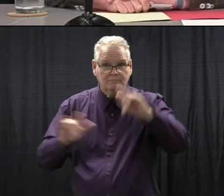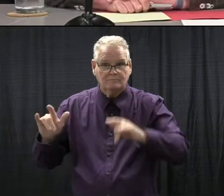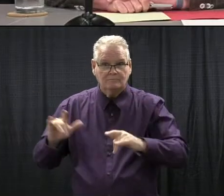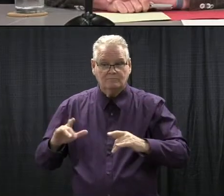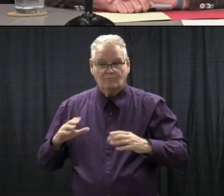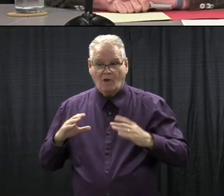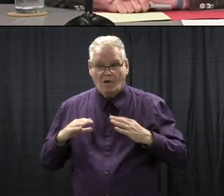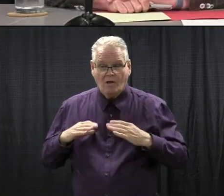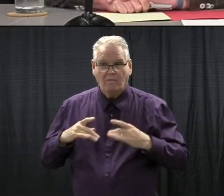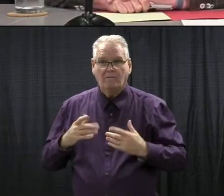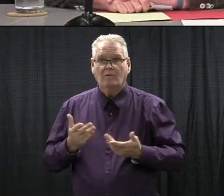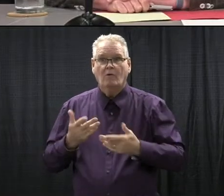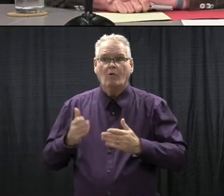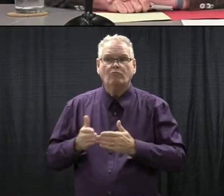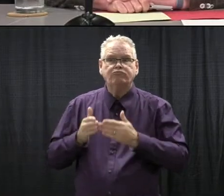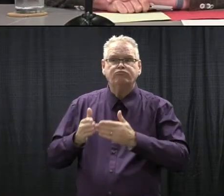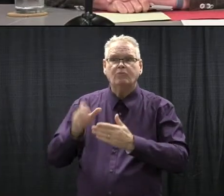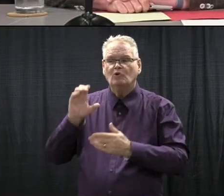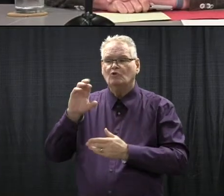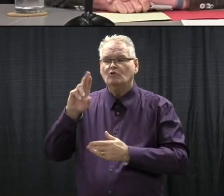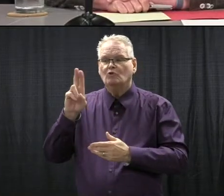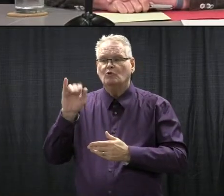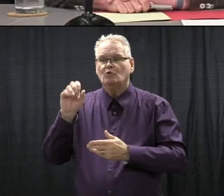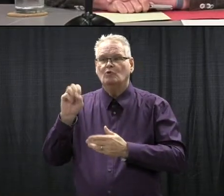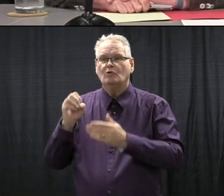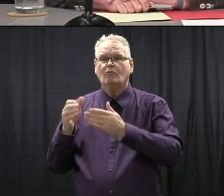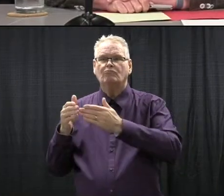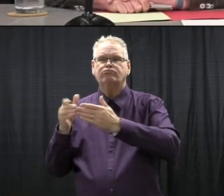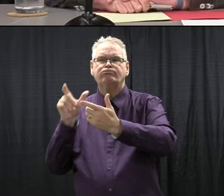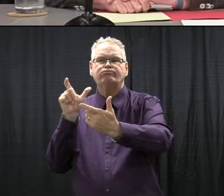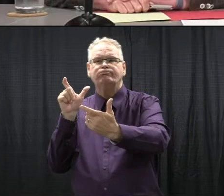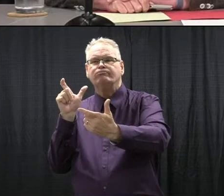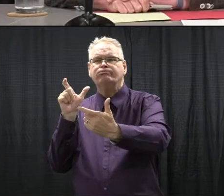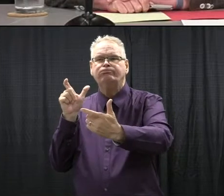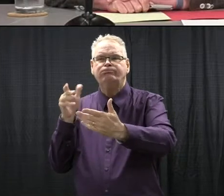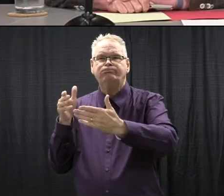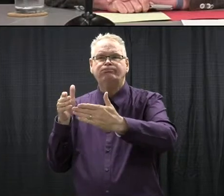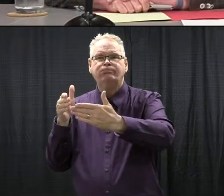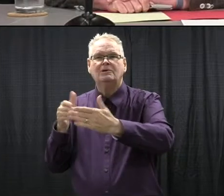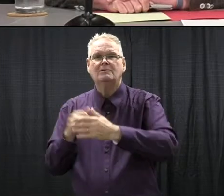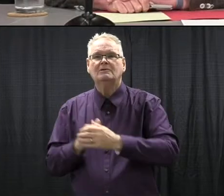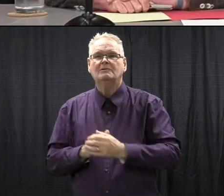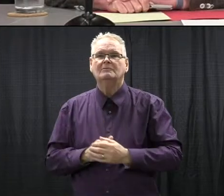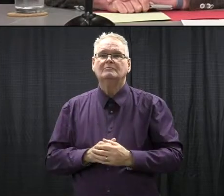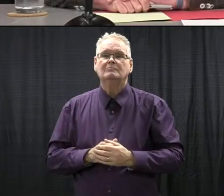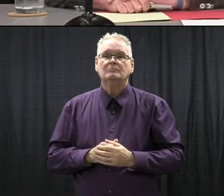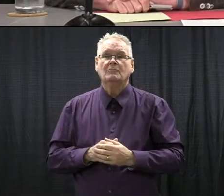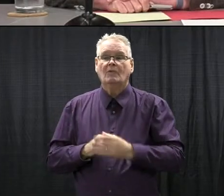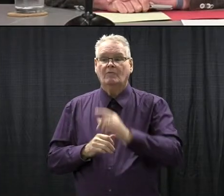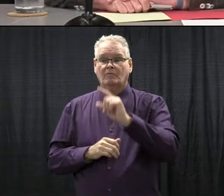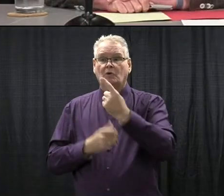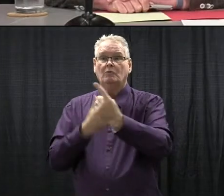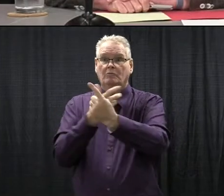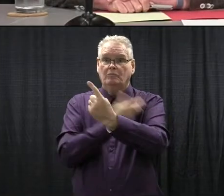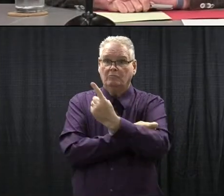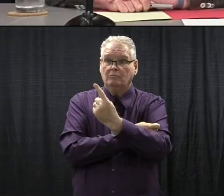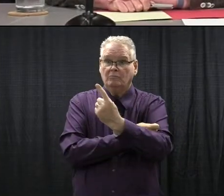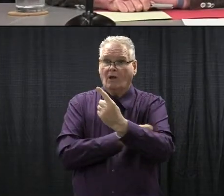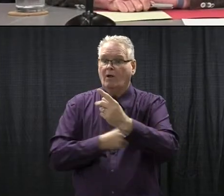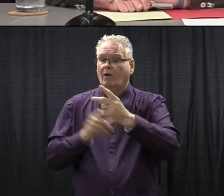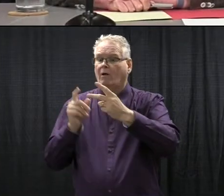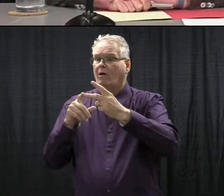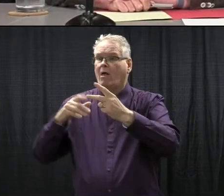allowing people with mixed vaccines that are porting out of the U.S. though. Is there going to be an opportunity for people to potentially get a third shot that